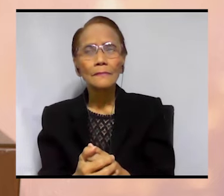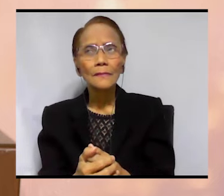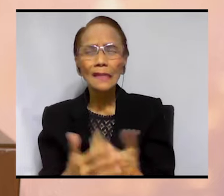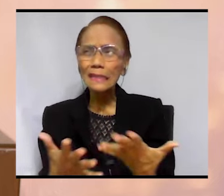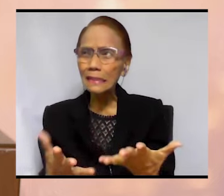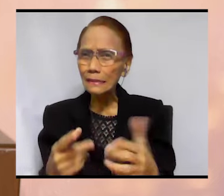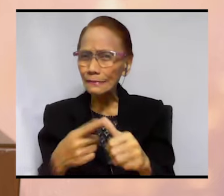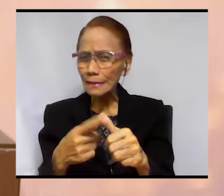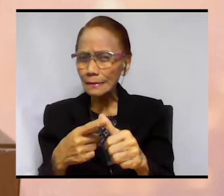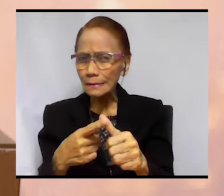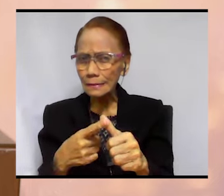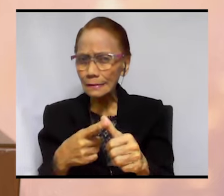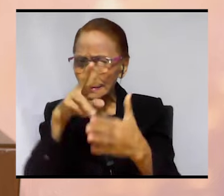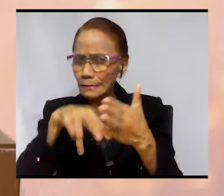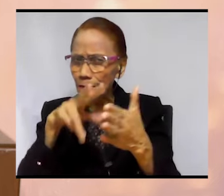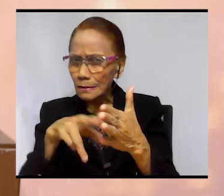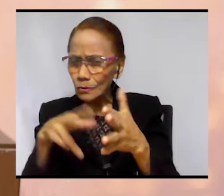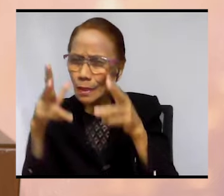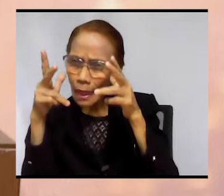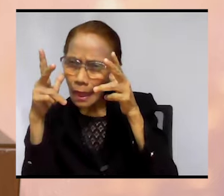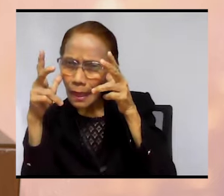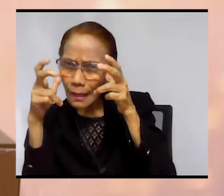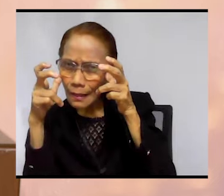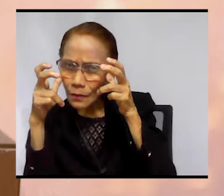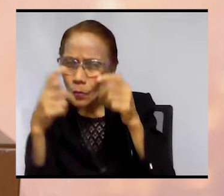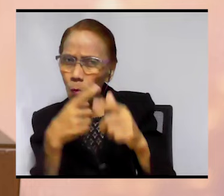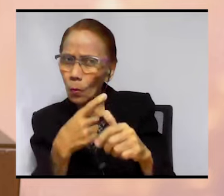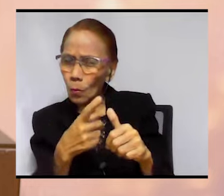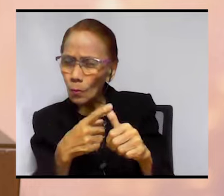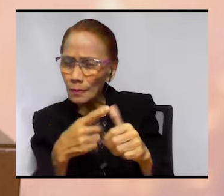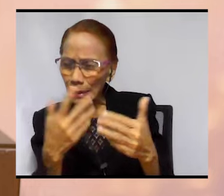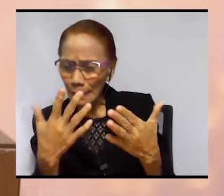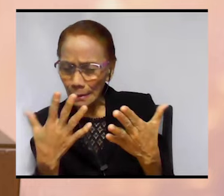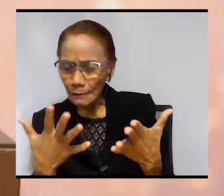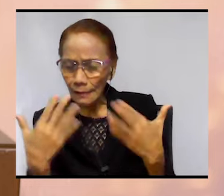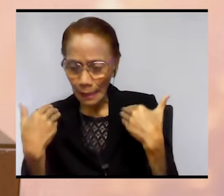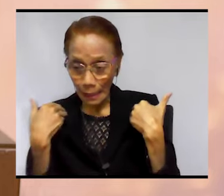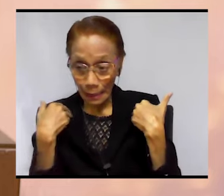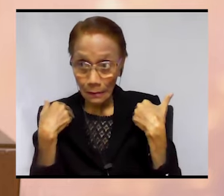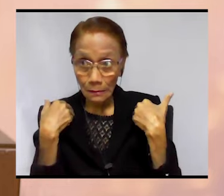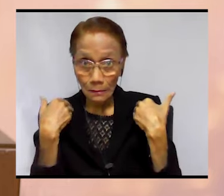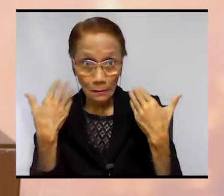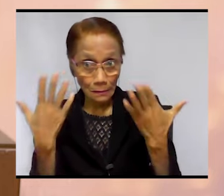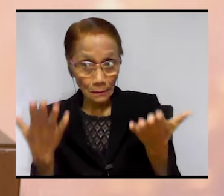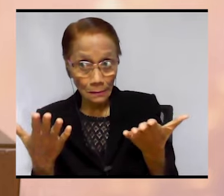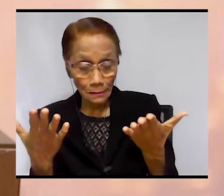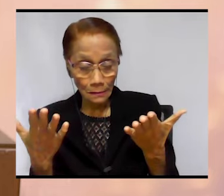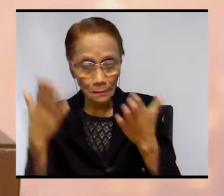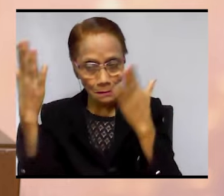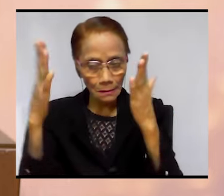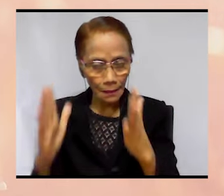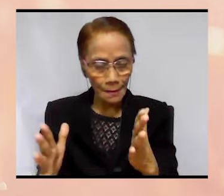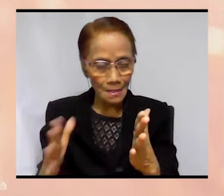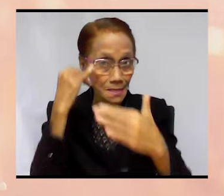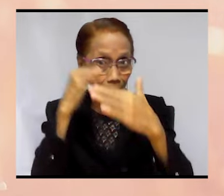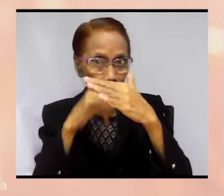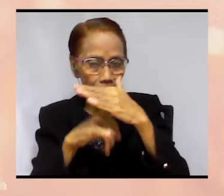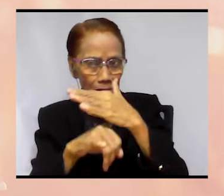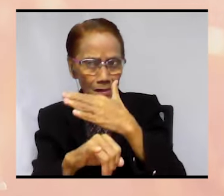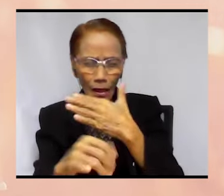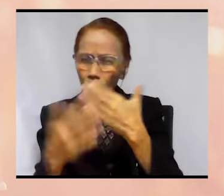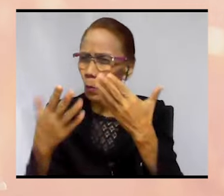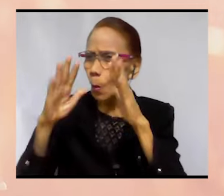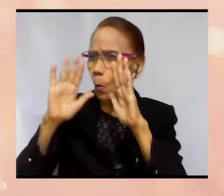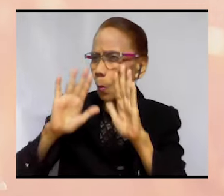heard one of the four suffering servant hymns in Isaiah. And